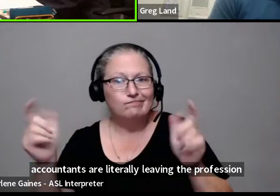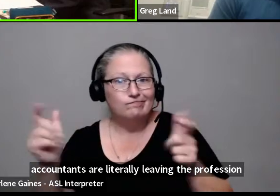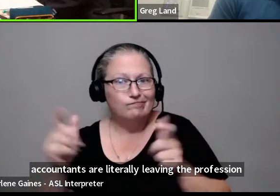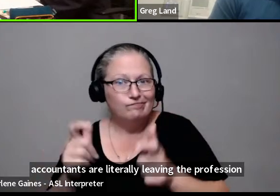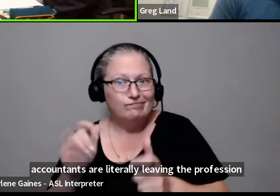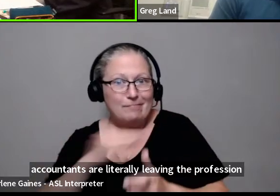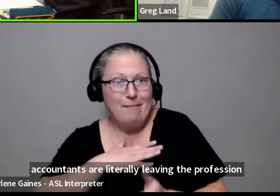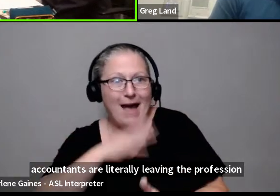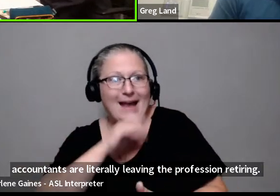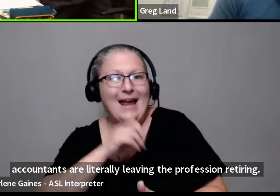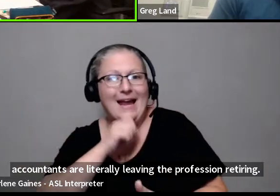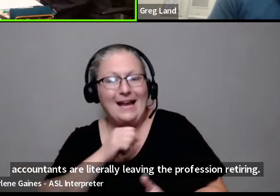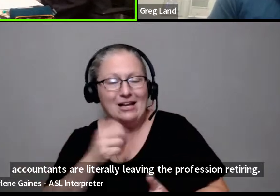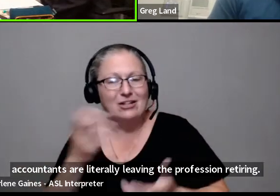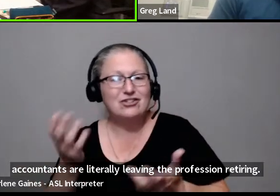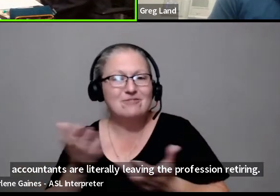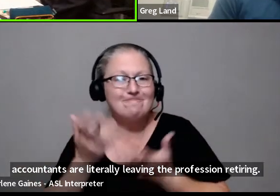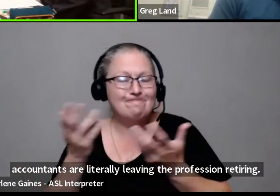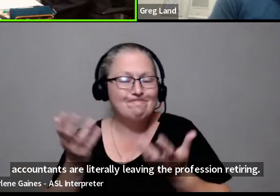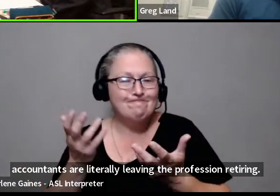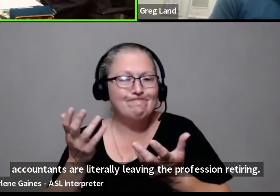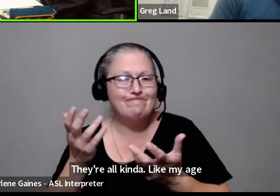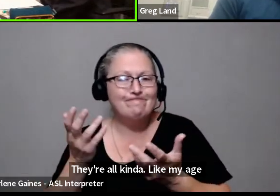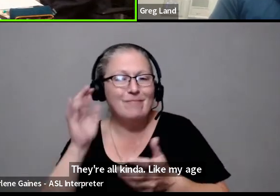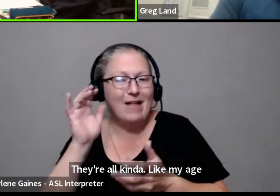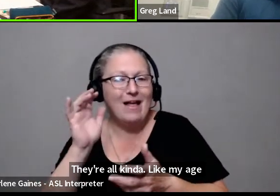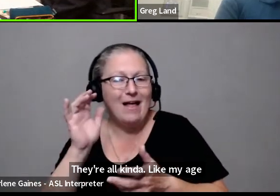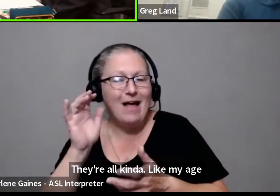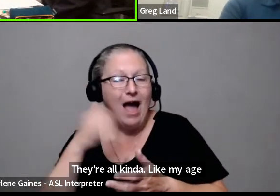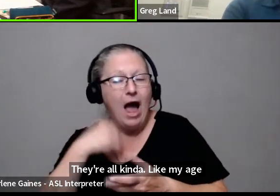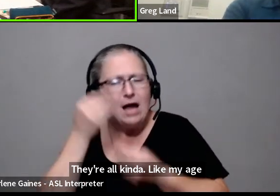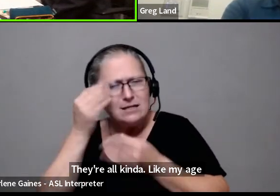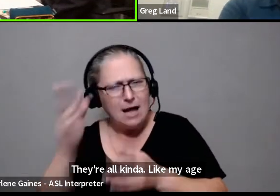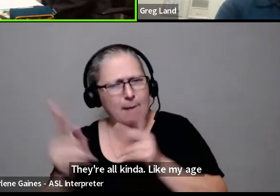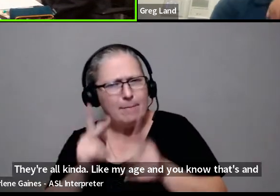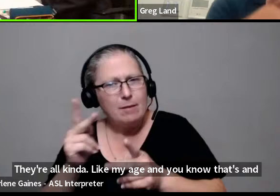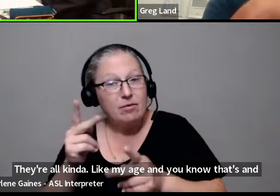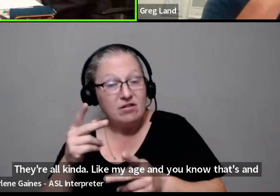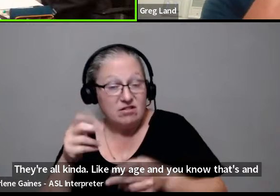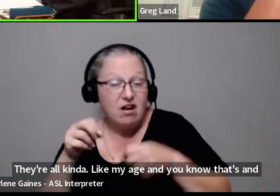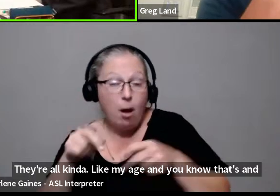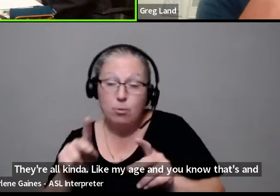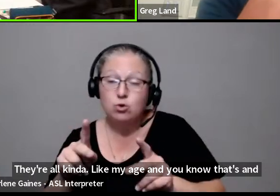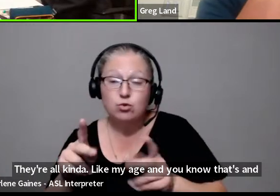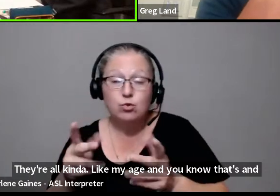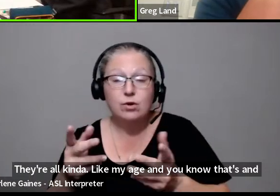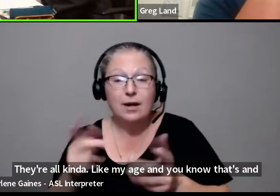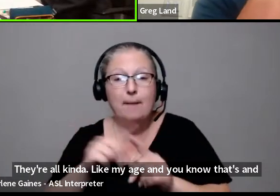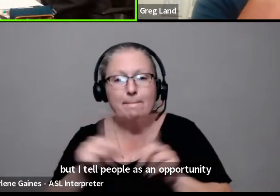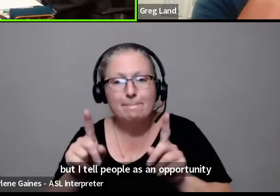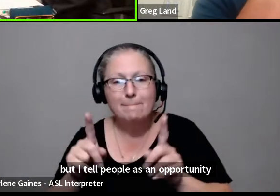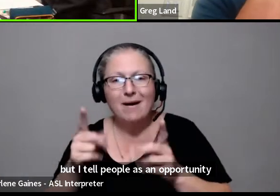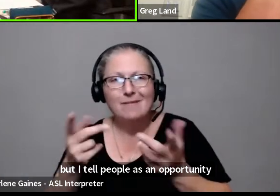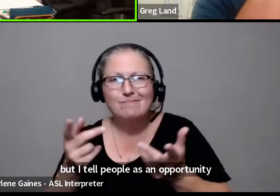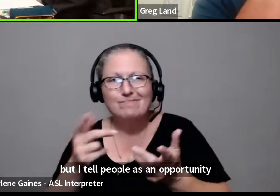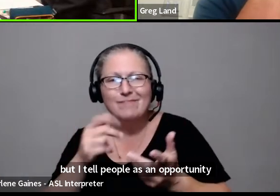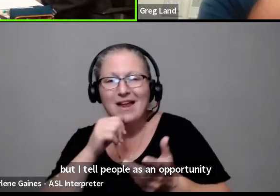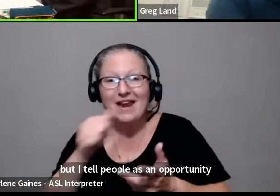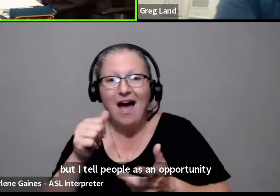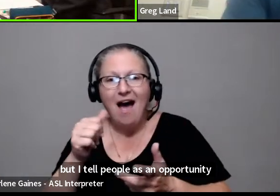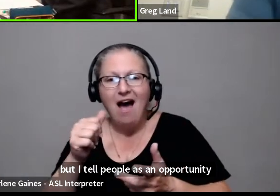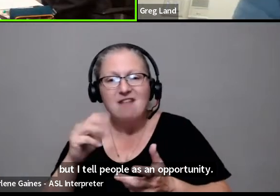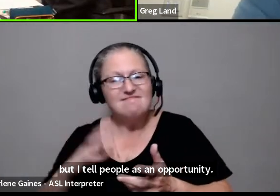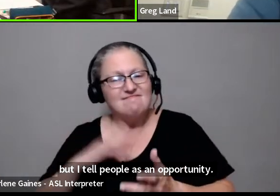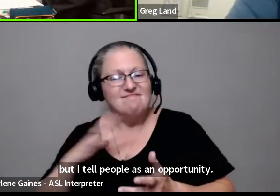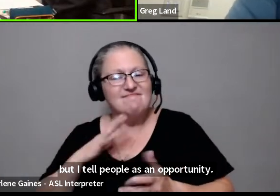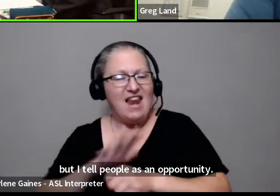my age. And, but I tell people it's an opportunity, but it's not flashy enough.